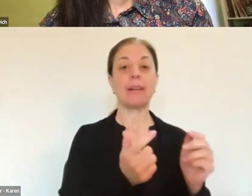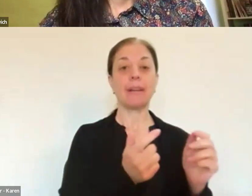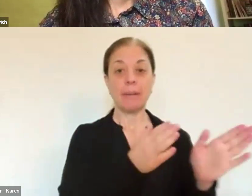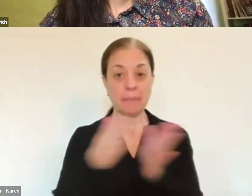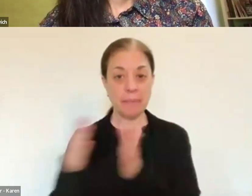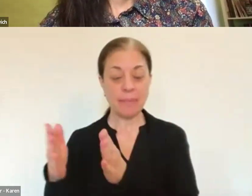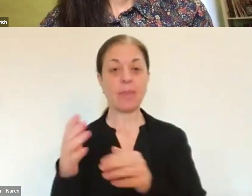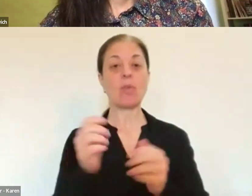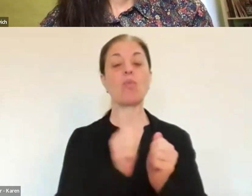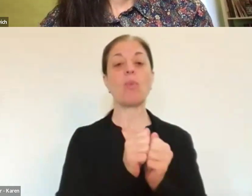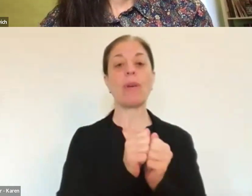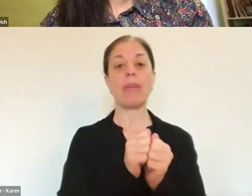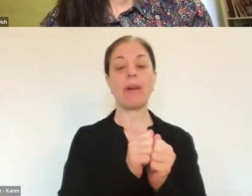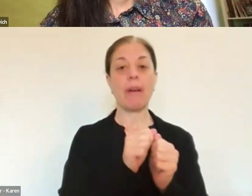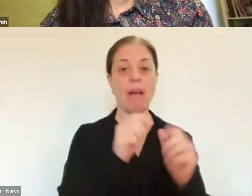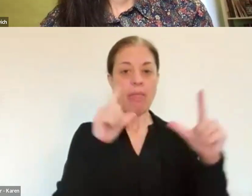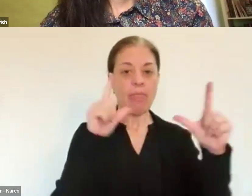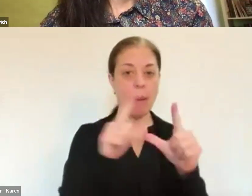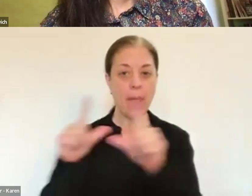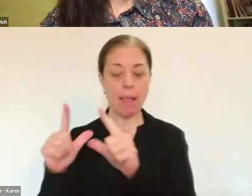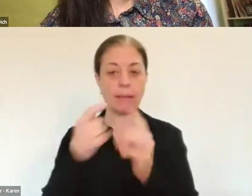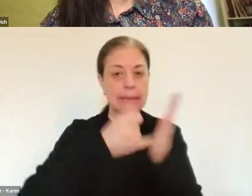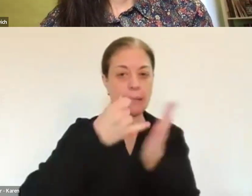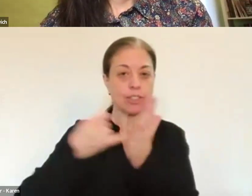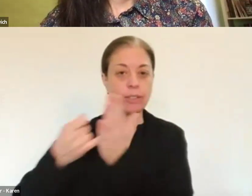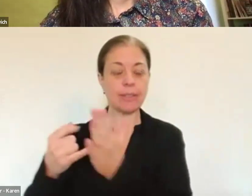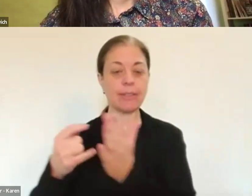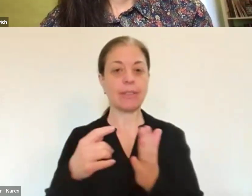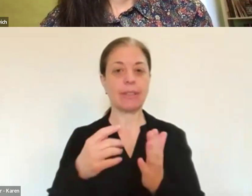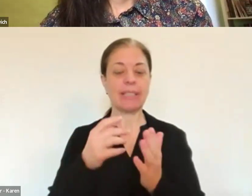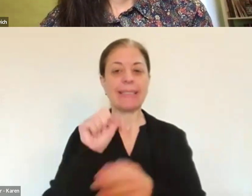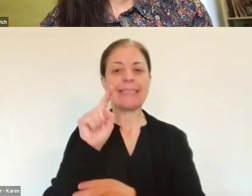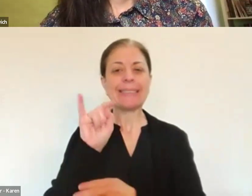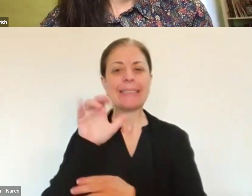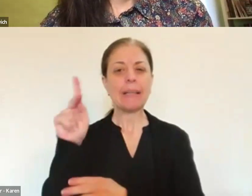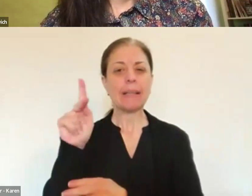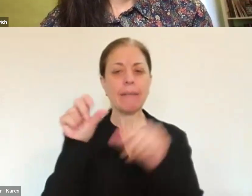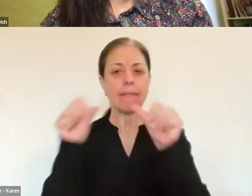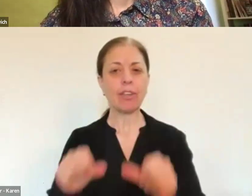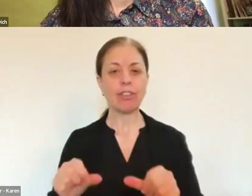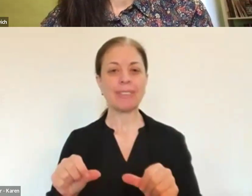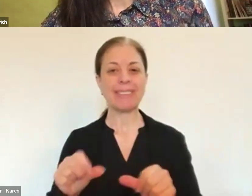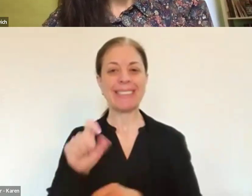with thumbnails, little sketches, literally stick figures, sorry.